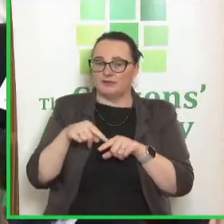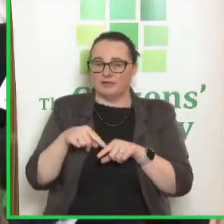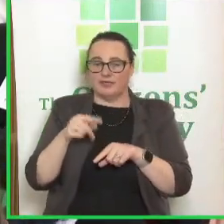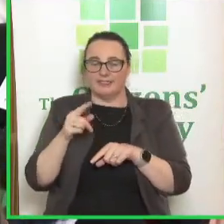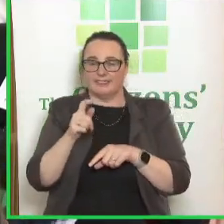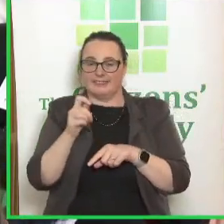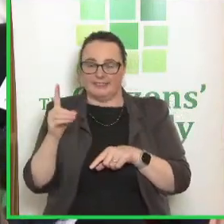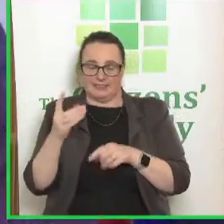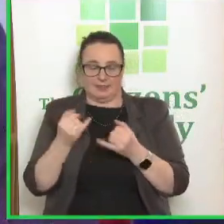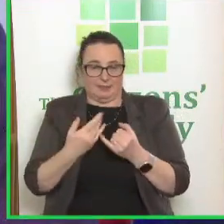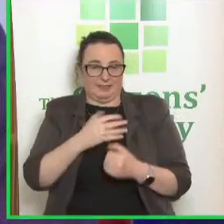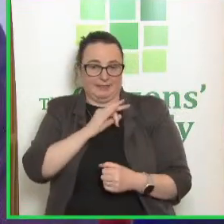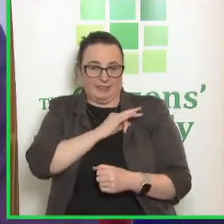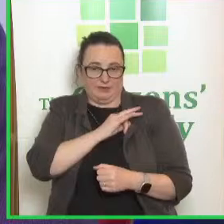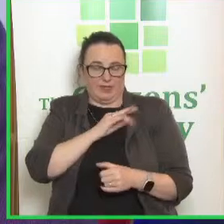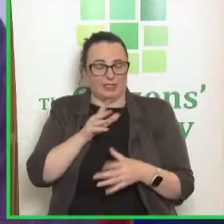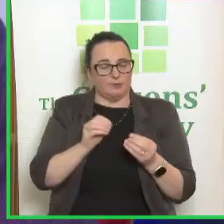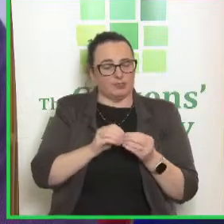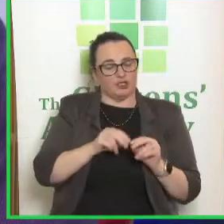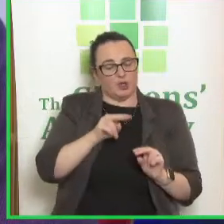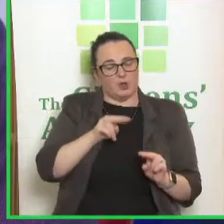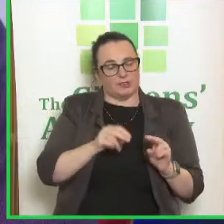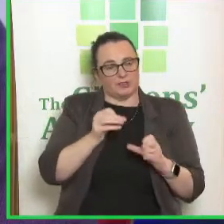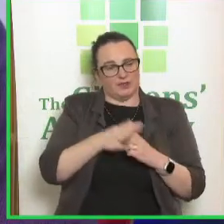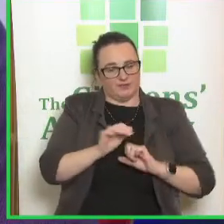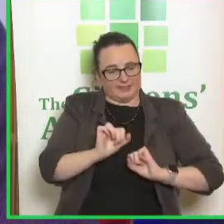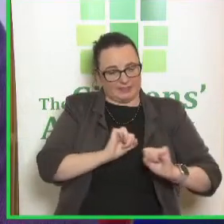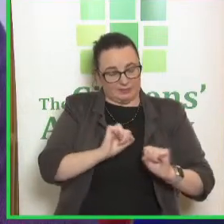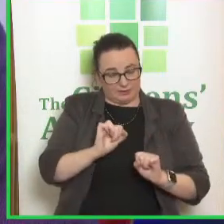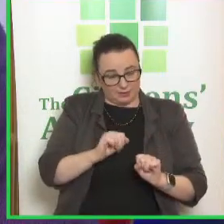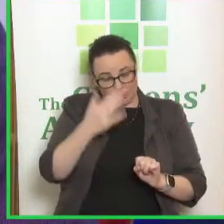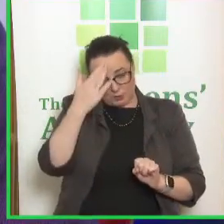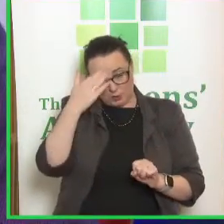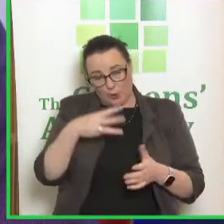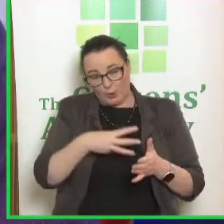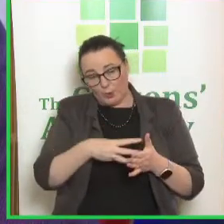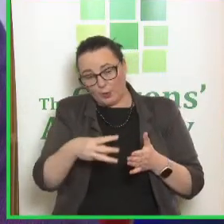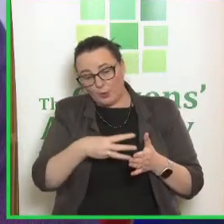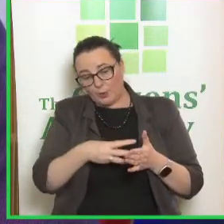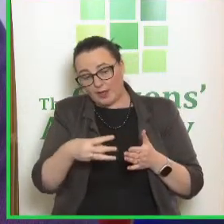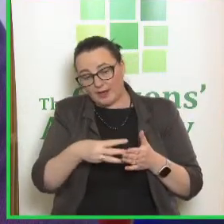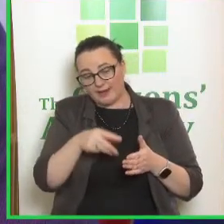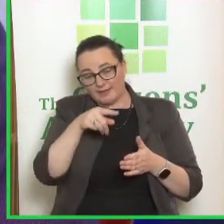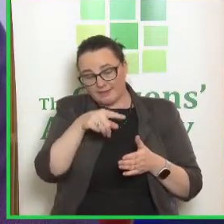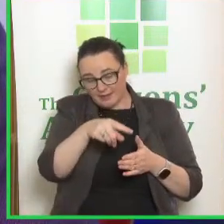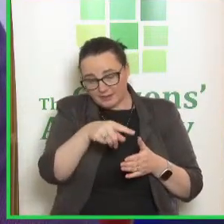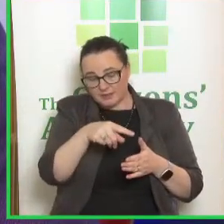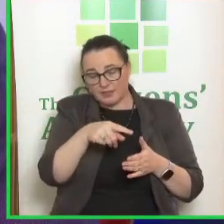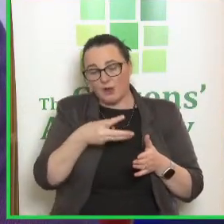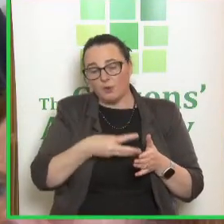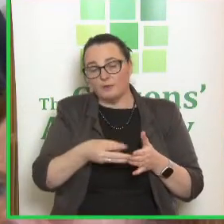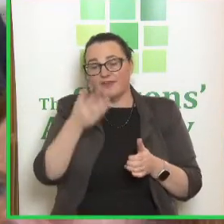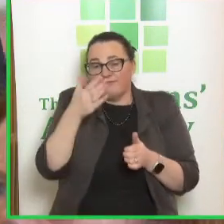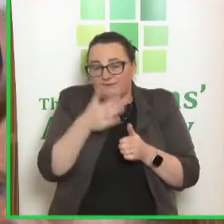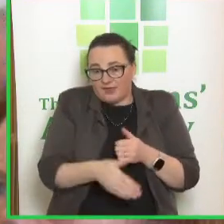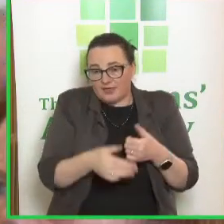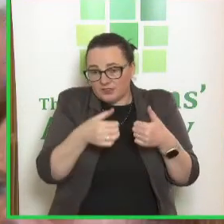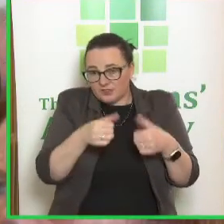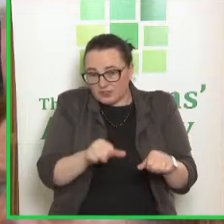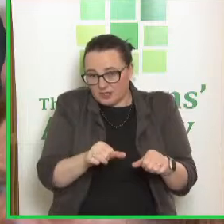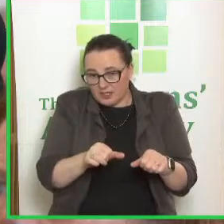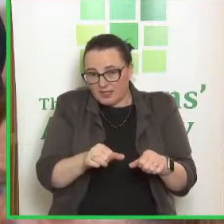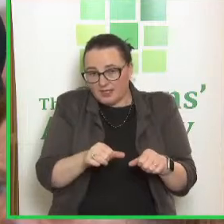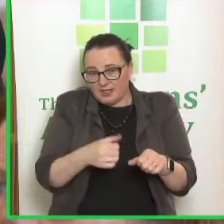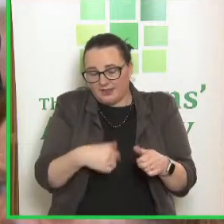you mentioned an audit of services, and I was just wondering if you had an indication of a timeline as to when you envisioned that would be complete. And then I just